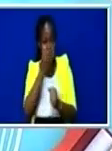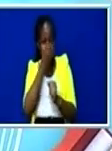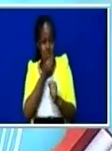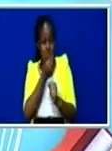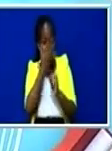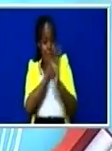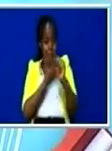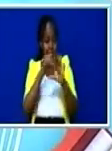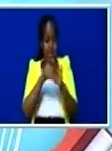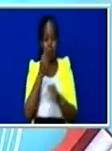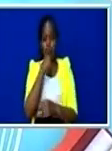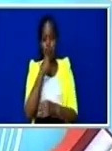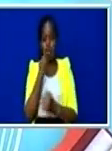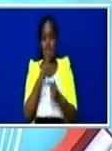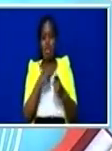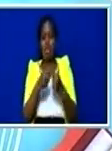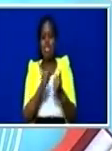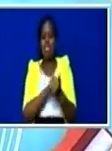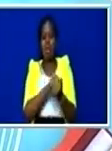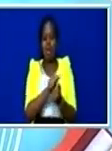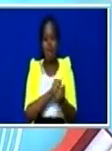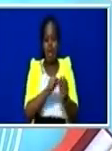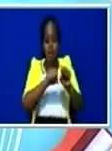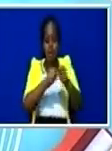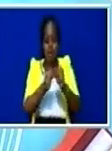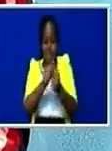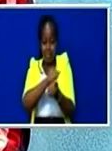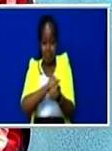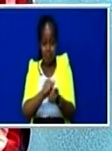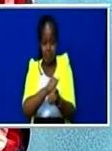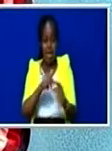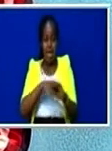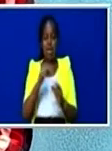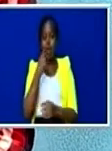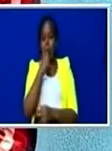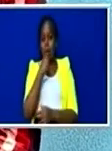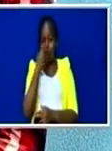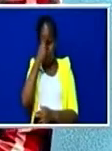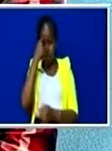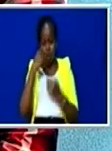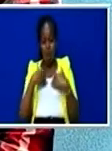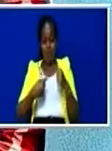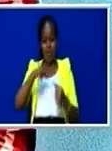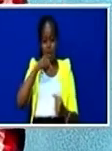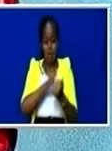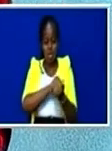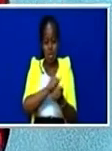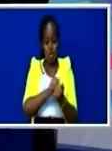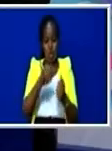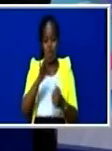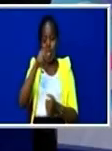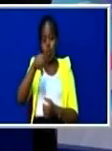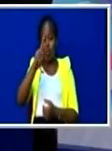mouth, it is mechanically broken down in the mouth because we don't have chemical digestion of protein in the